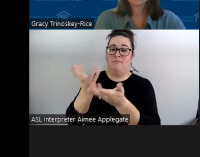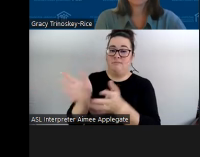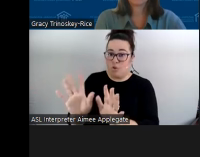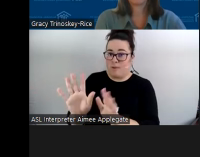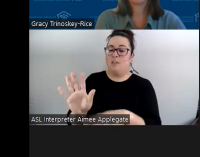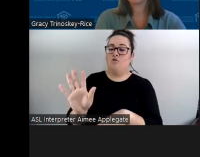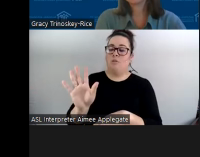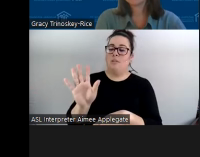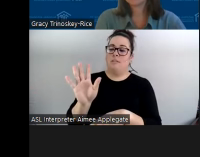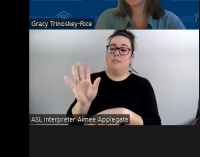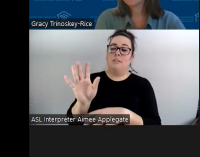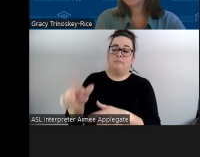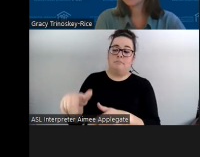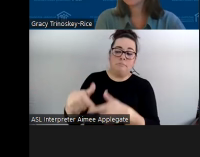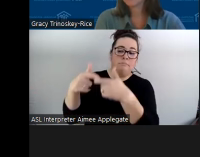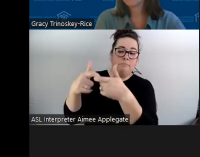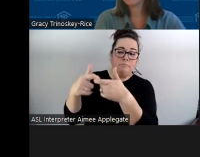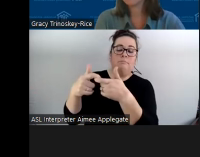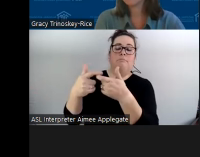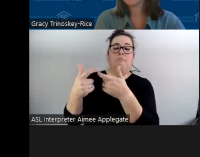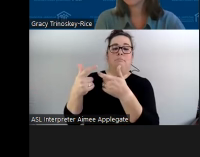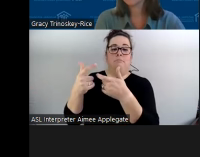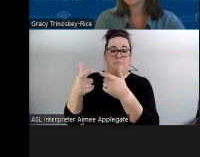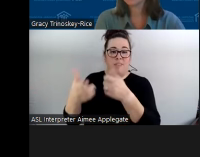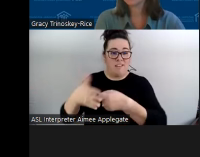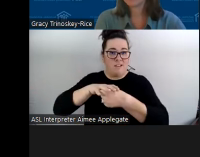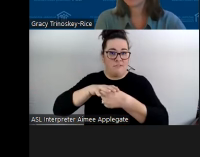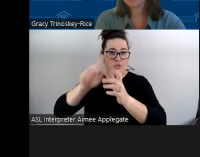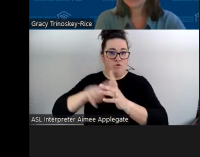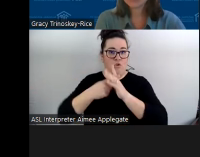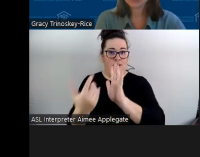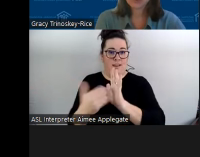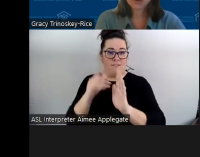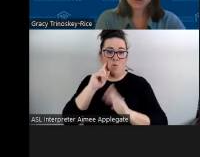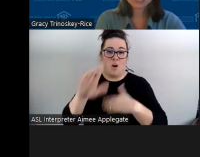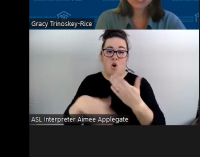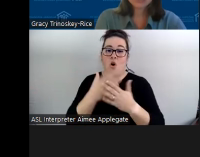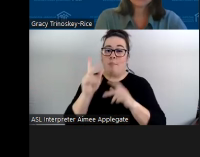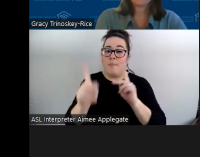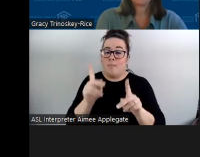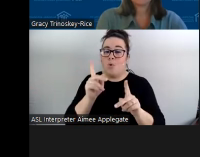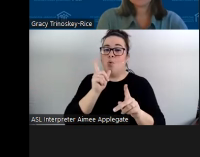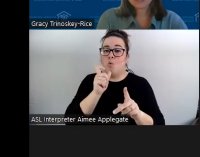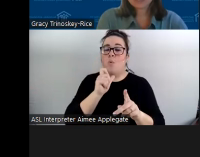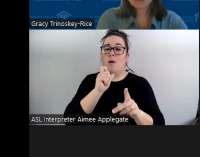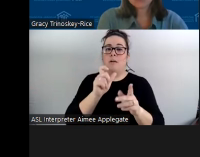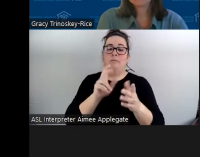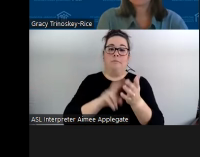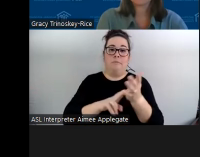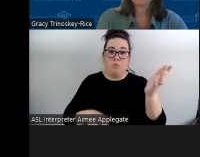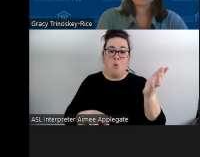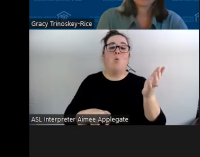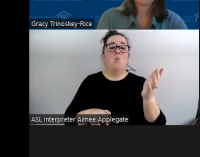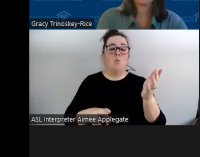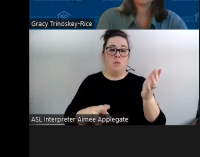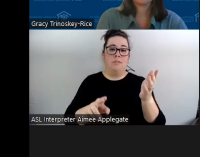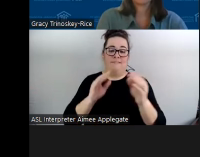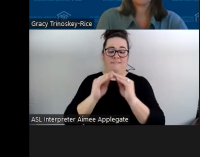resolved, reinstate coverage for all individuals who were improperly disenrolled, and then fix their ex parte systems